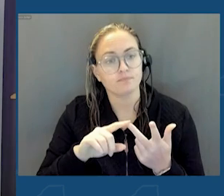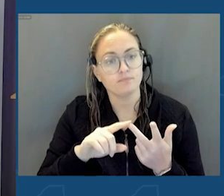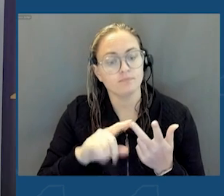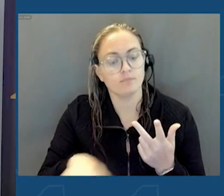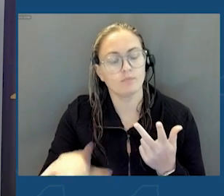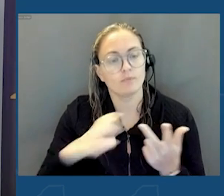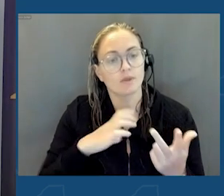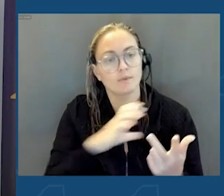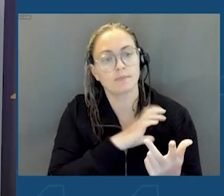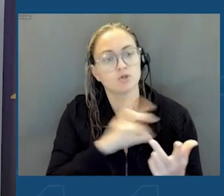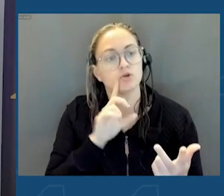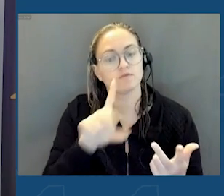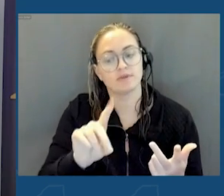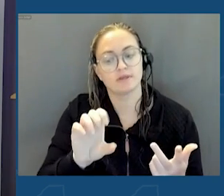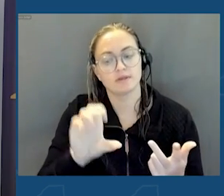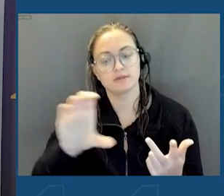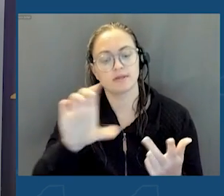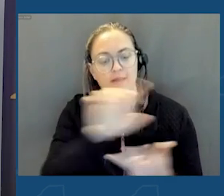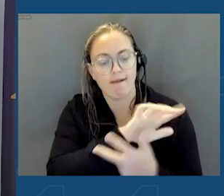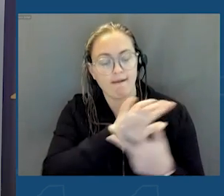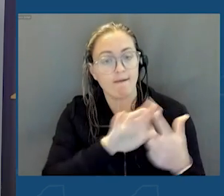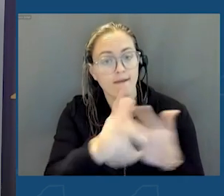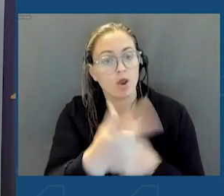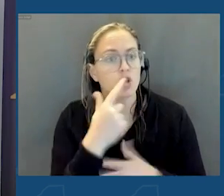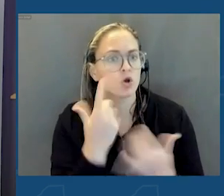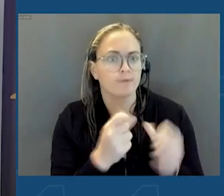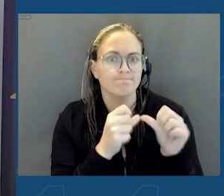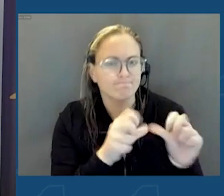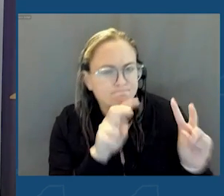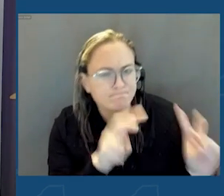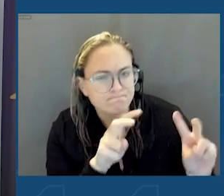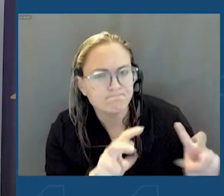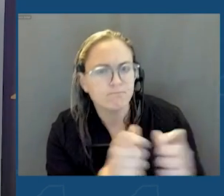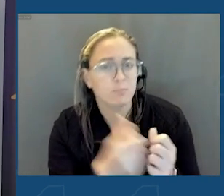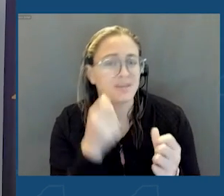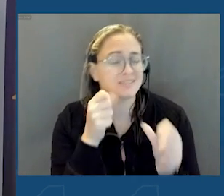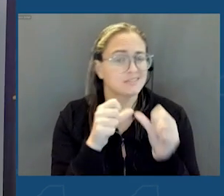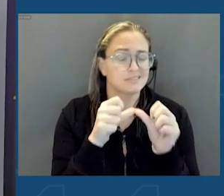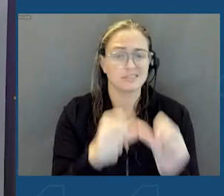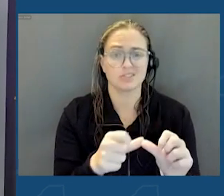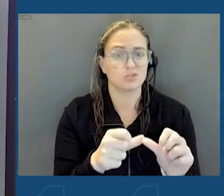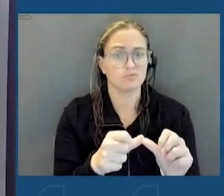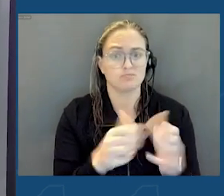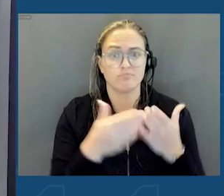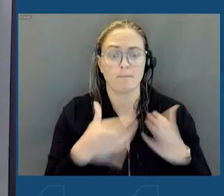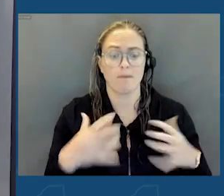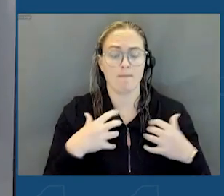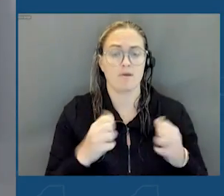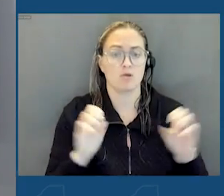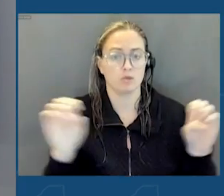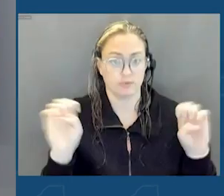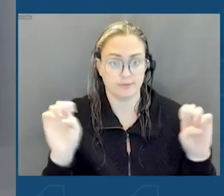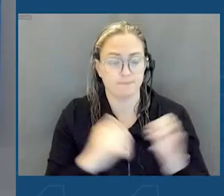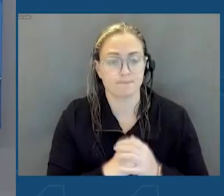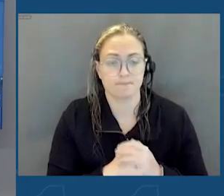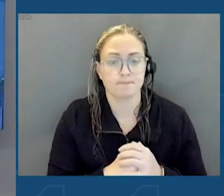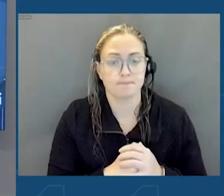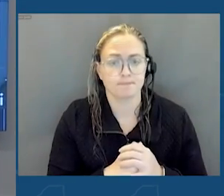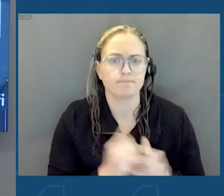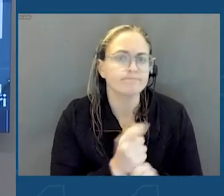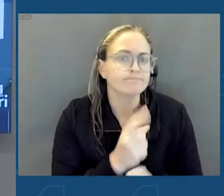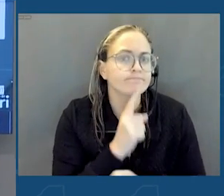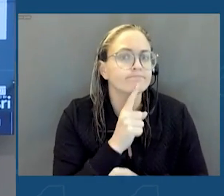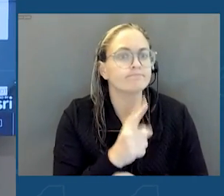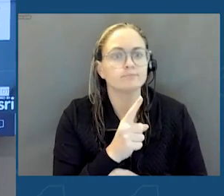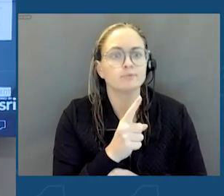Commissioner of DEC, and they are on this nonstop because this continues to be a public health crisis, and we want to make sure that we